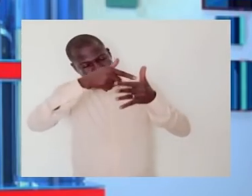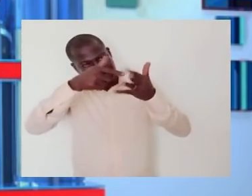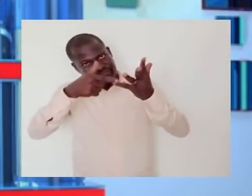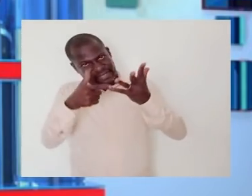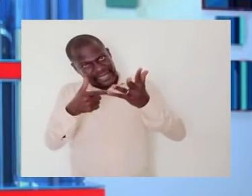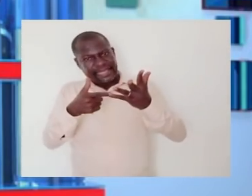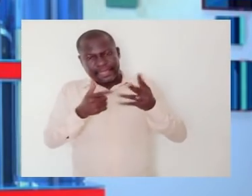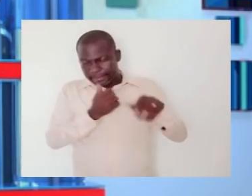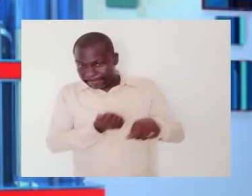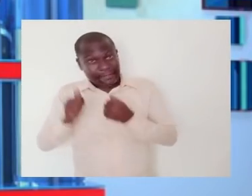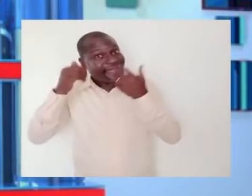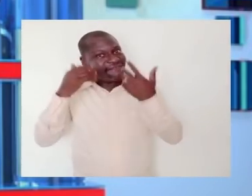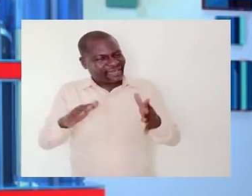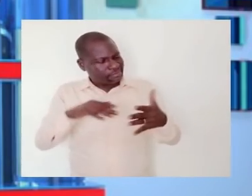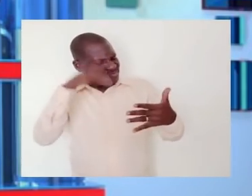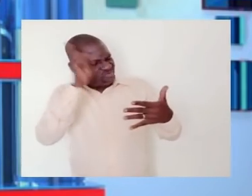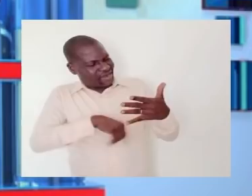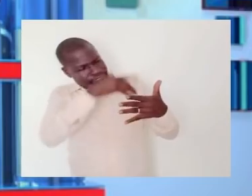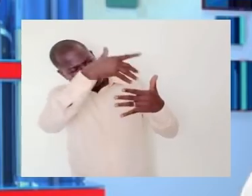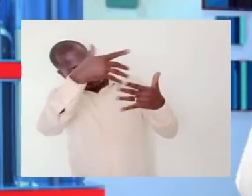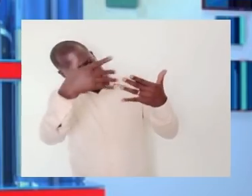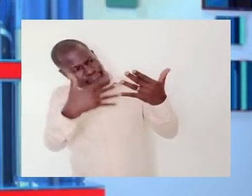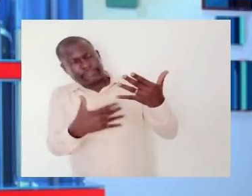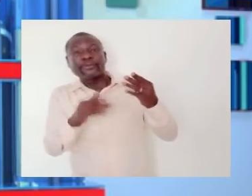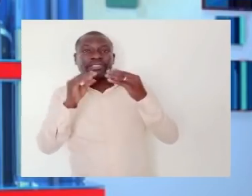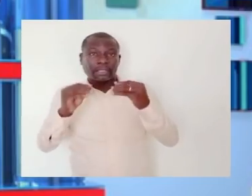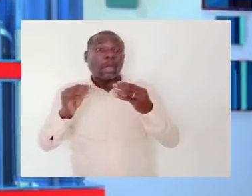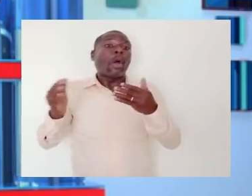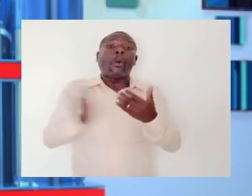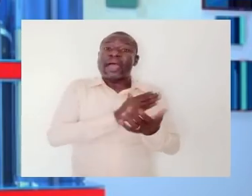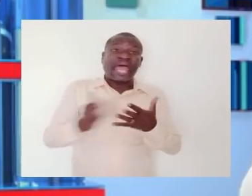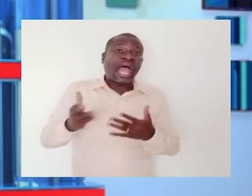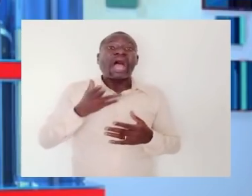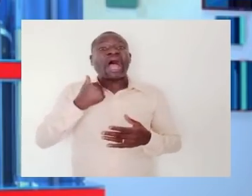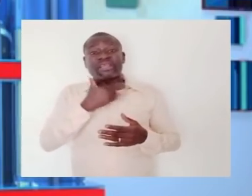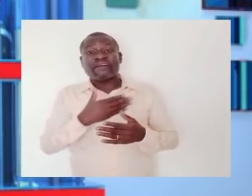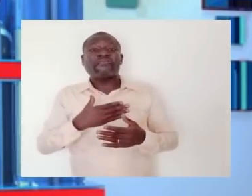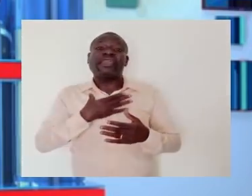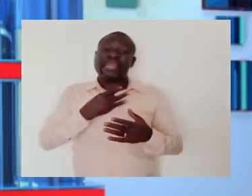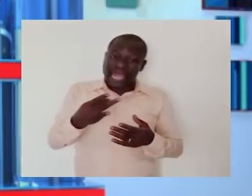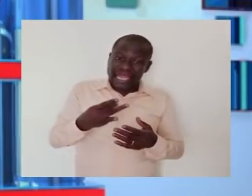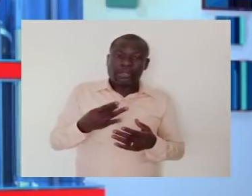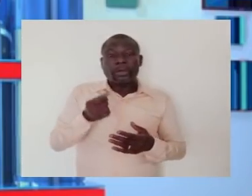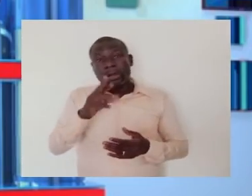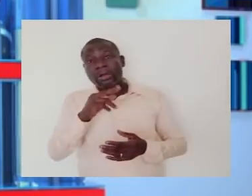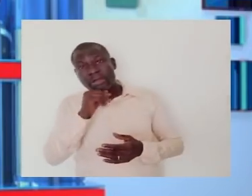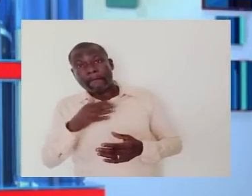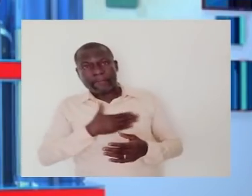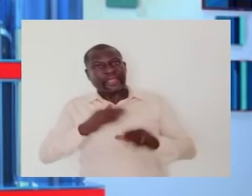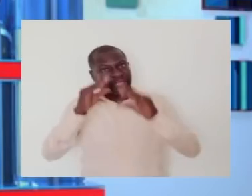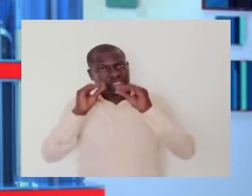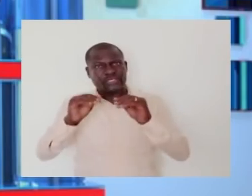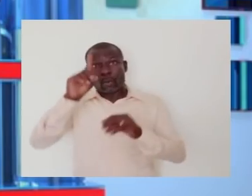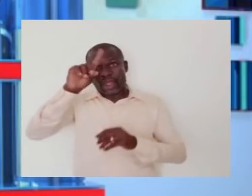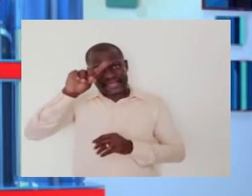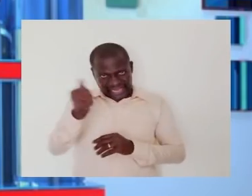no besua ade afa entuso odudu ho he asofo no pew wo mo mpew ye besua entuso odudu na me na bible so be